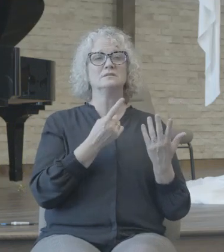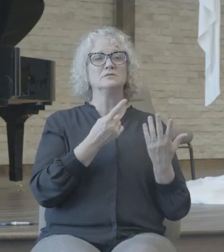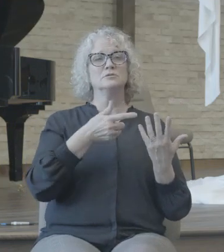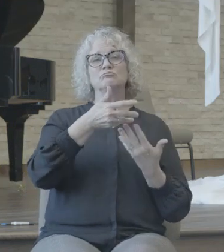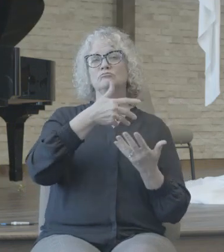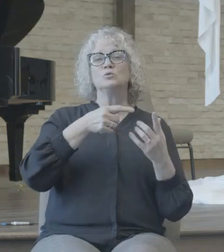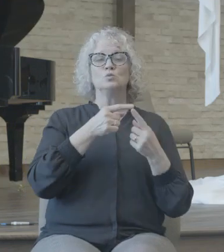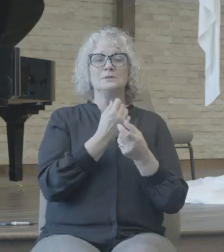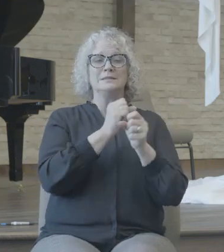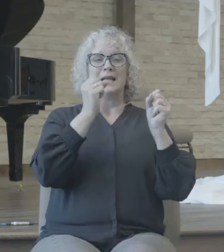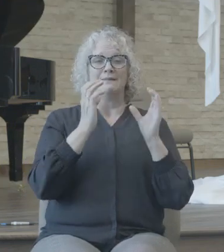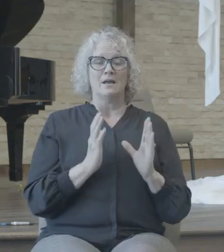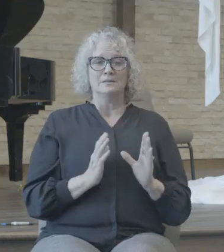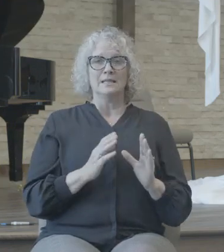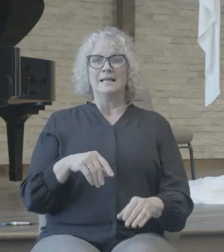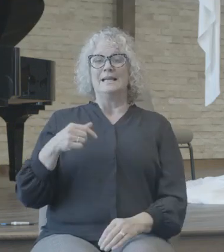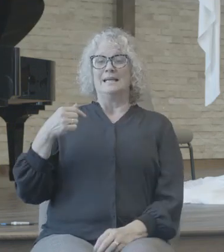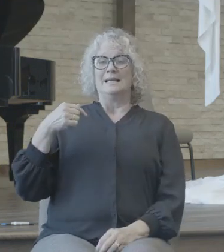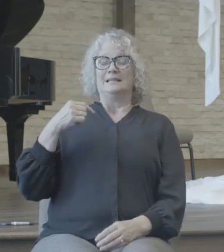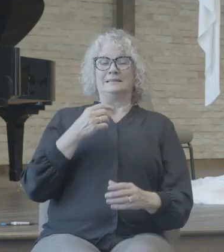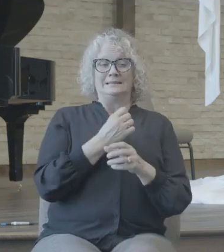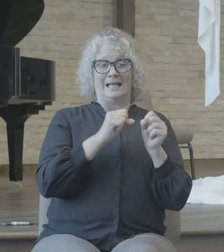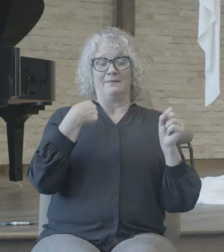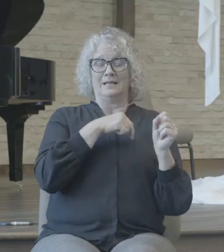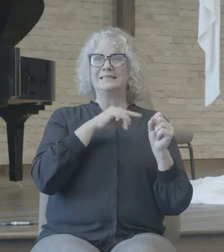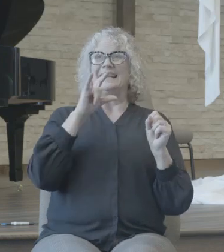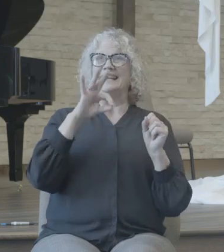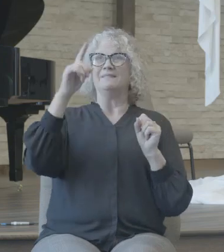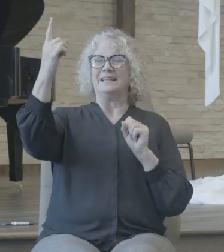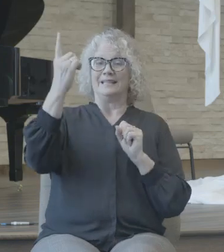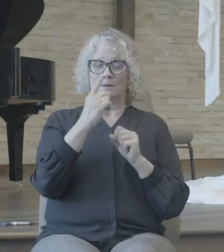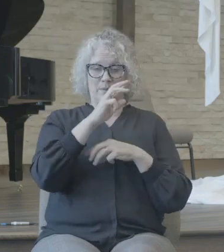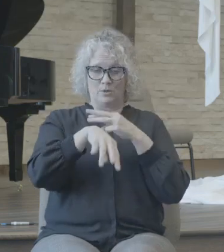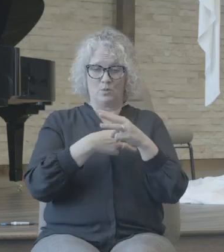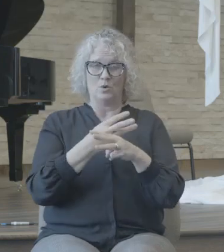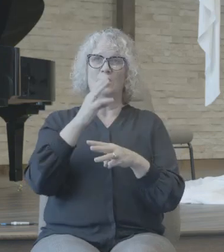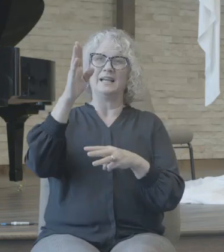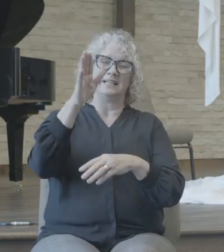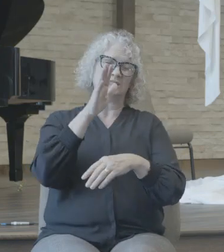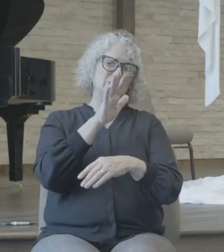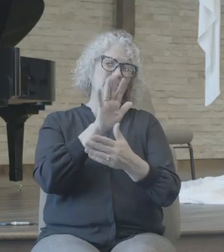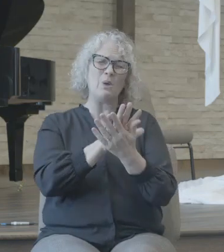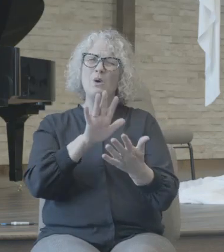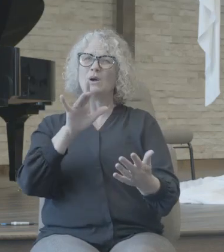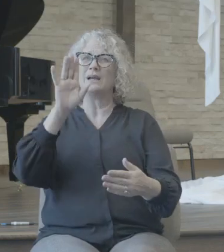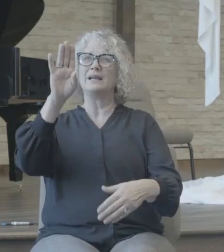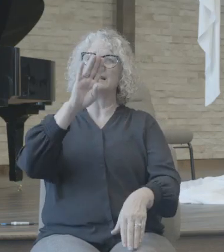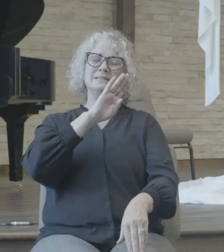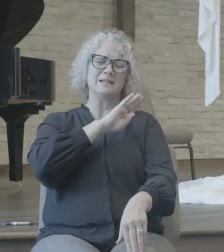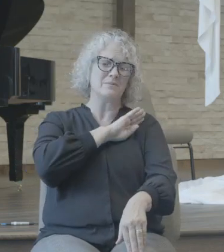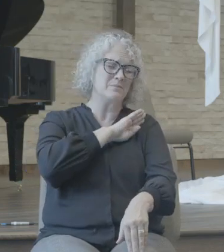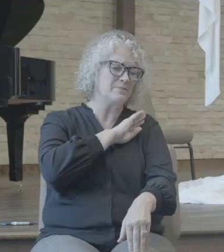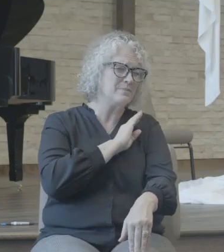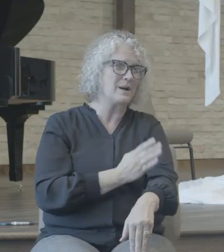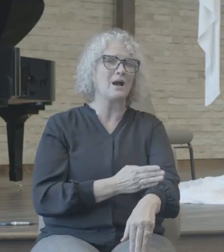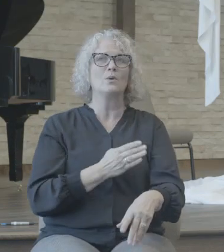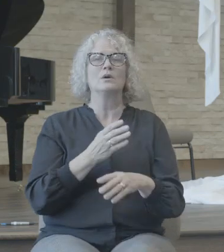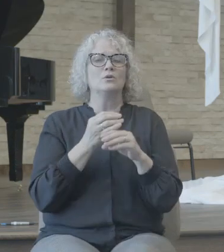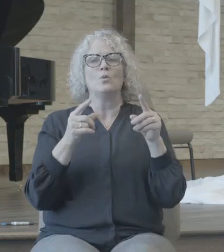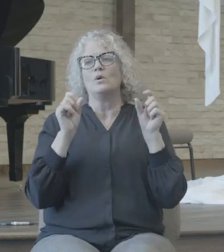come into our world with all of his glory, all of his power, there's no way anybody would have arrested him and crucified